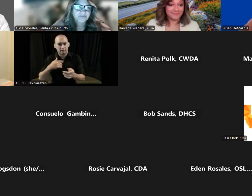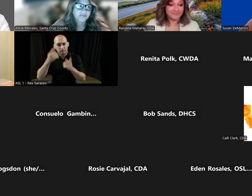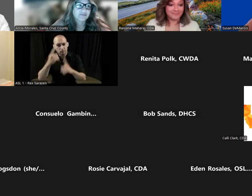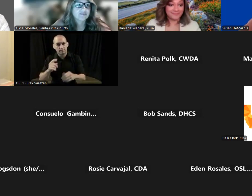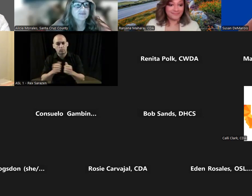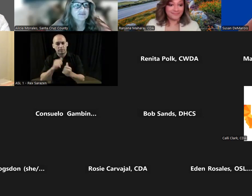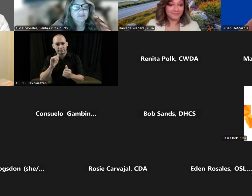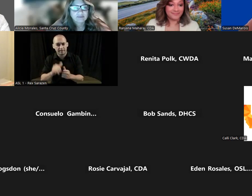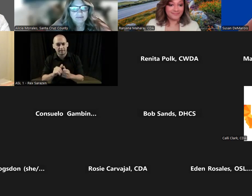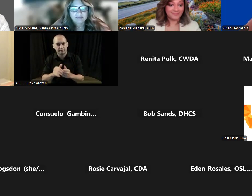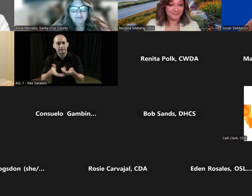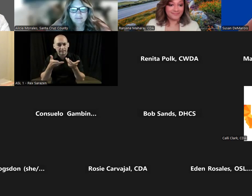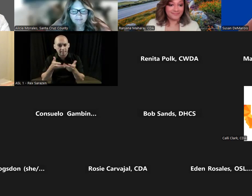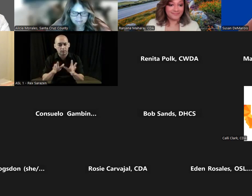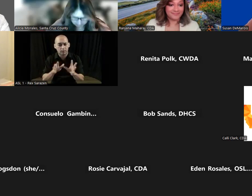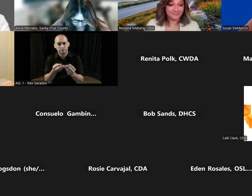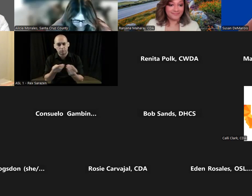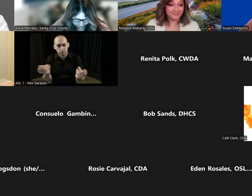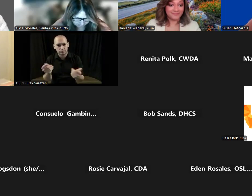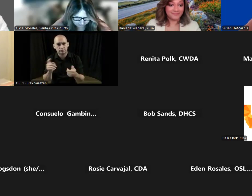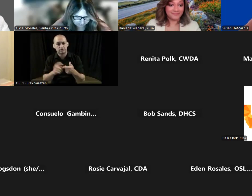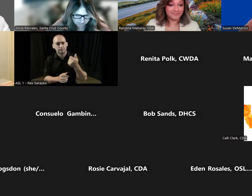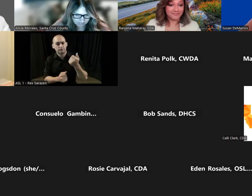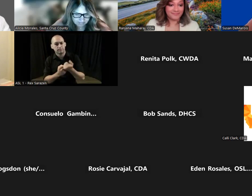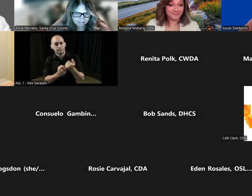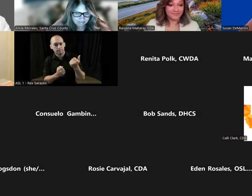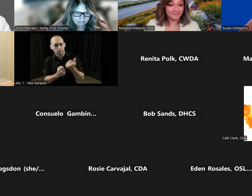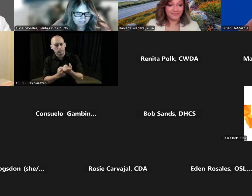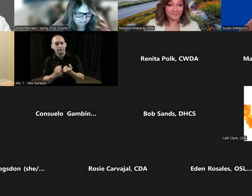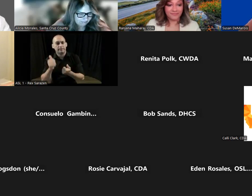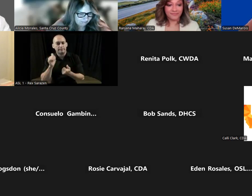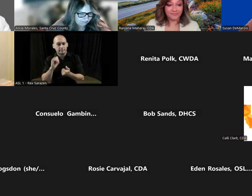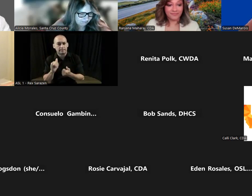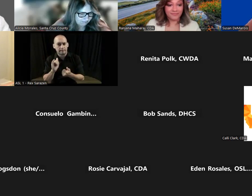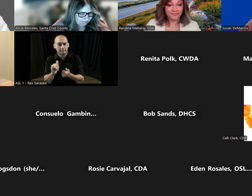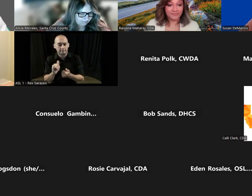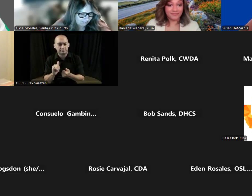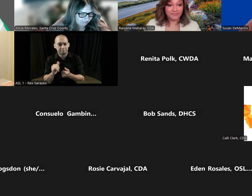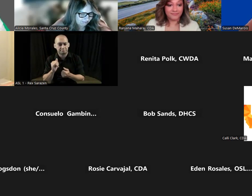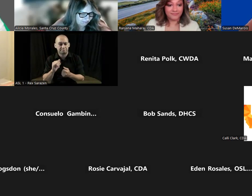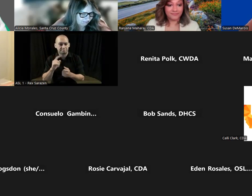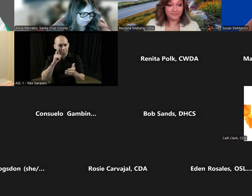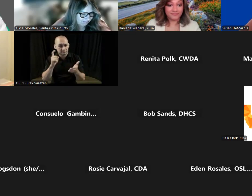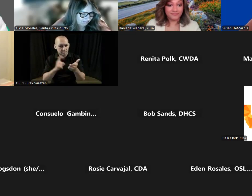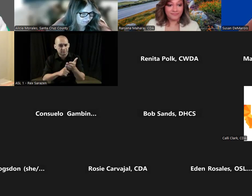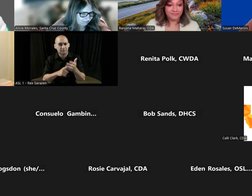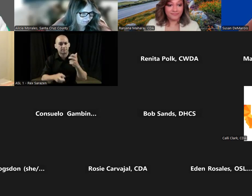allow the solutions to really support that that identified problem.